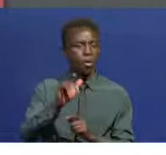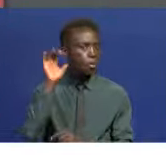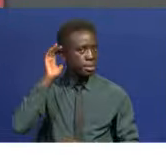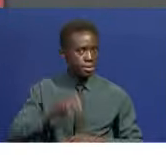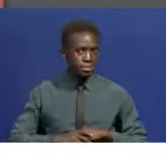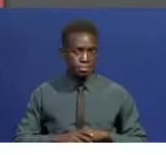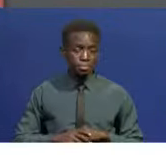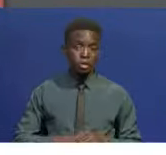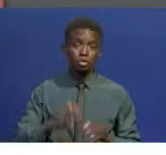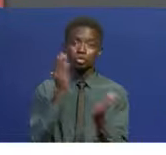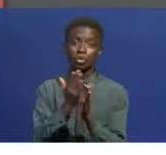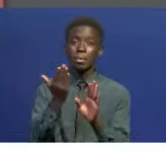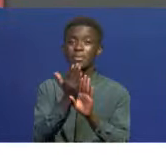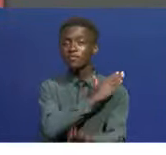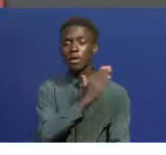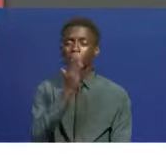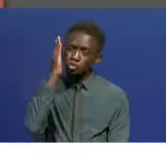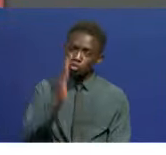made a proposal